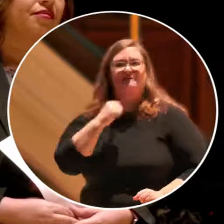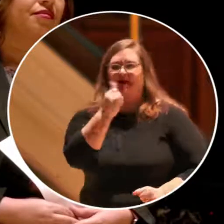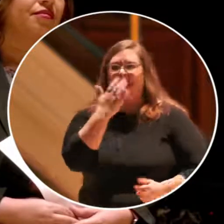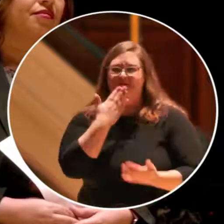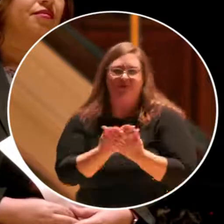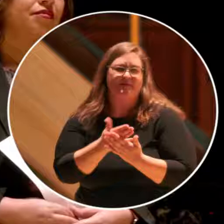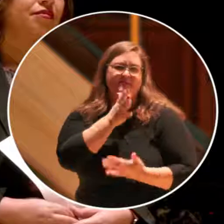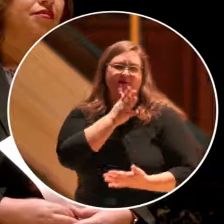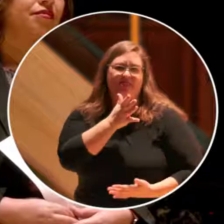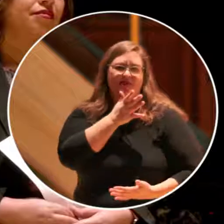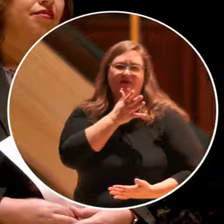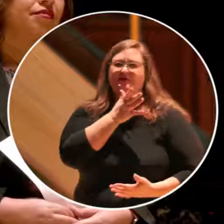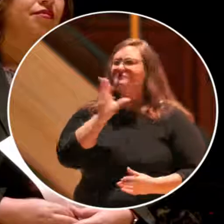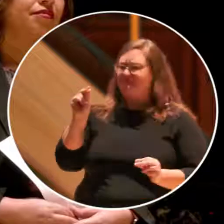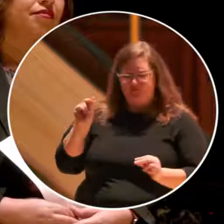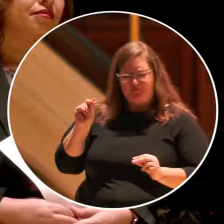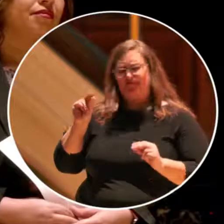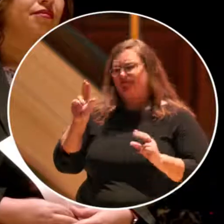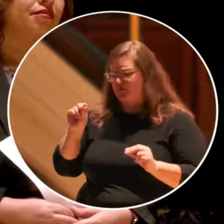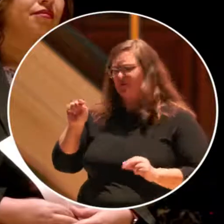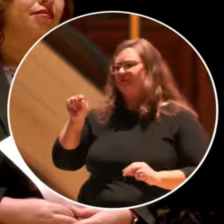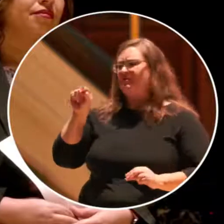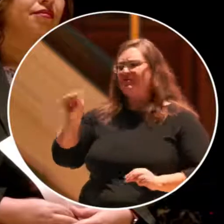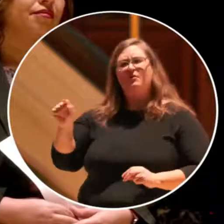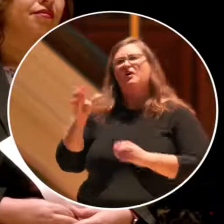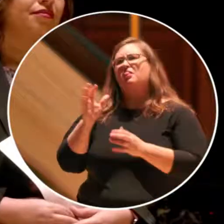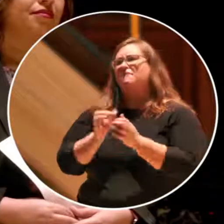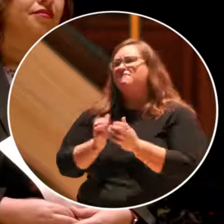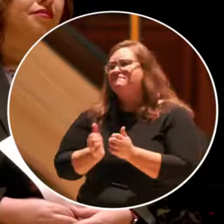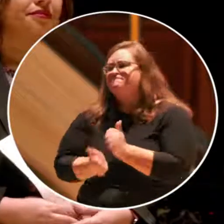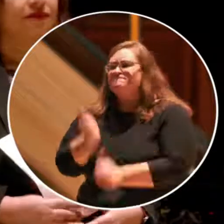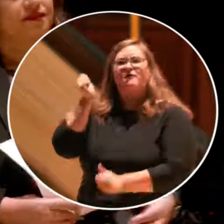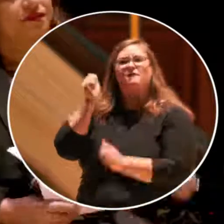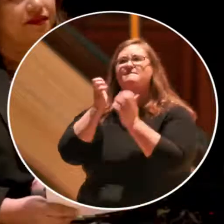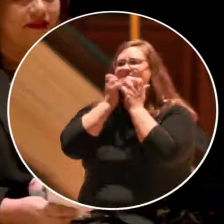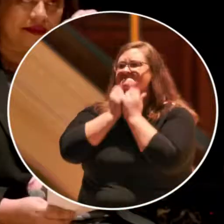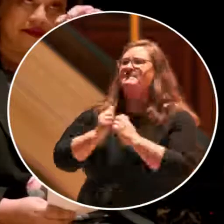is the most worthy in the eyes of our daughter.